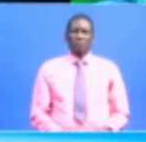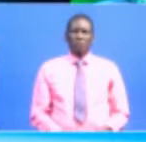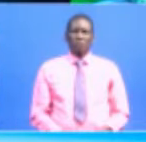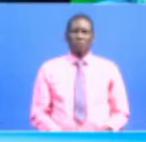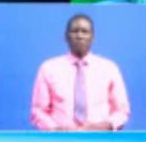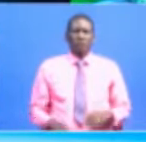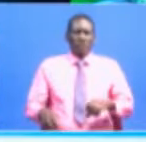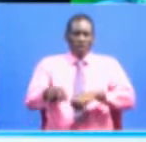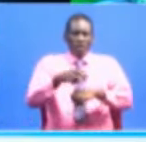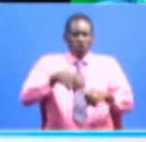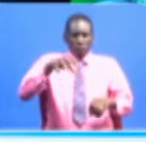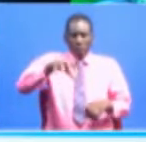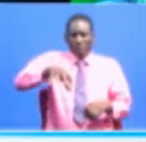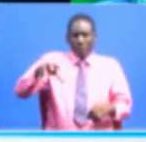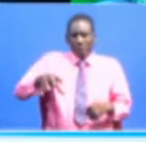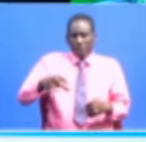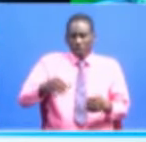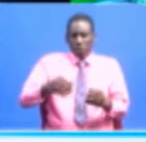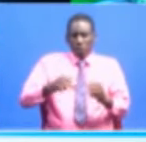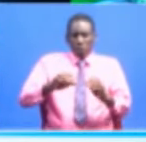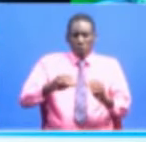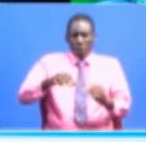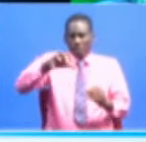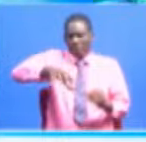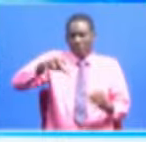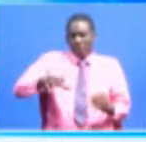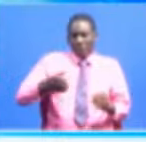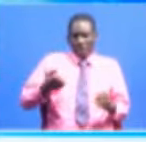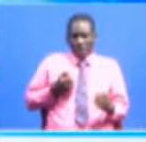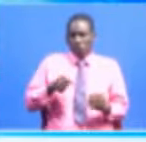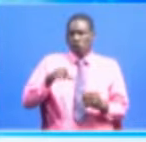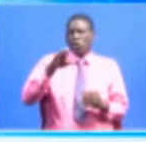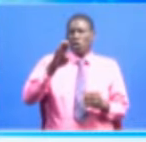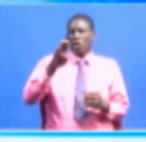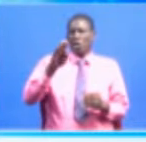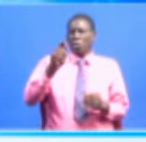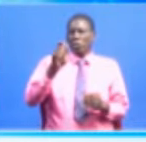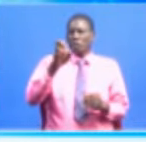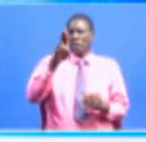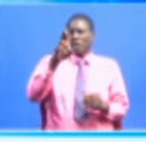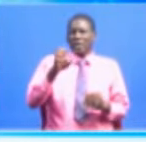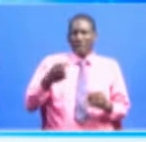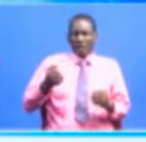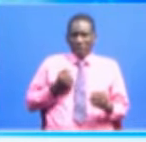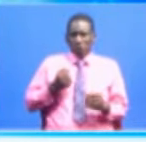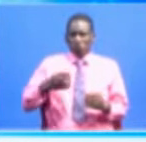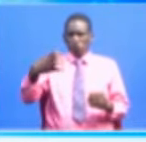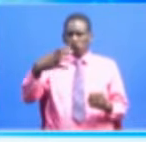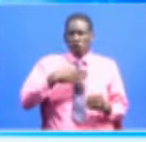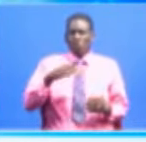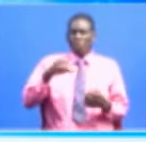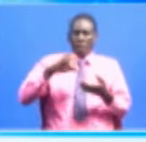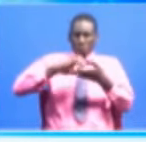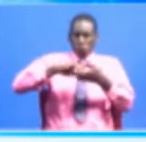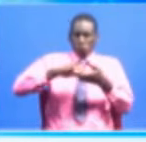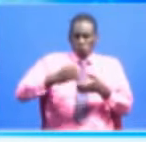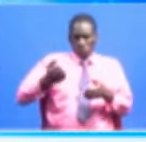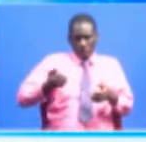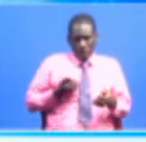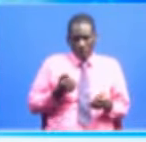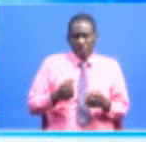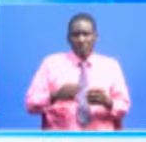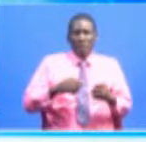National basketball girls defending champions Butere Girls were stunned by Buruburu in their opening match of the Term